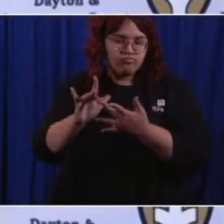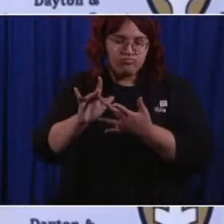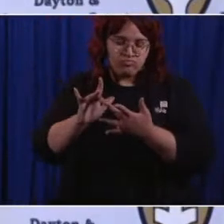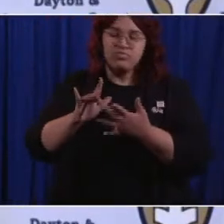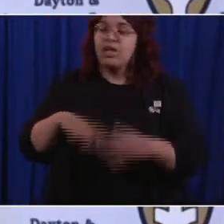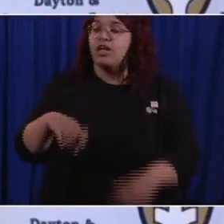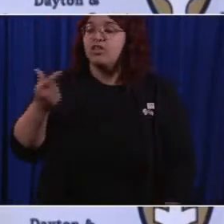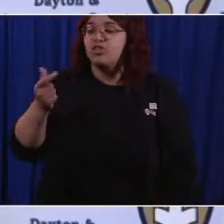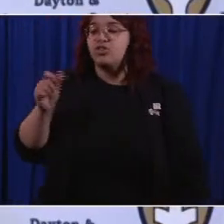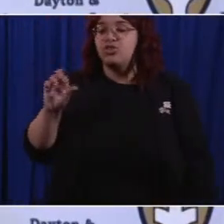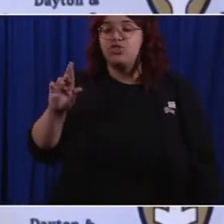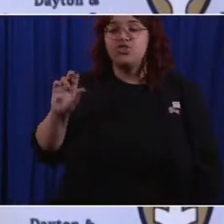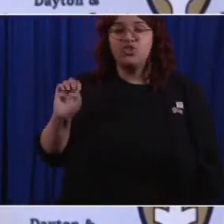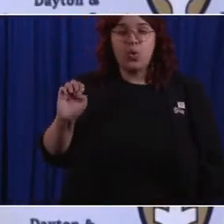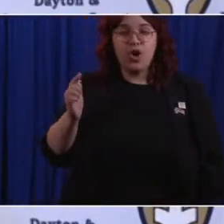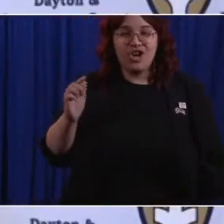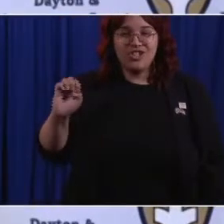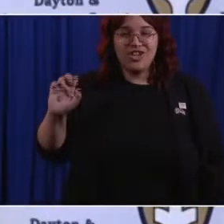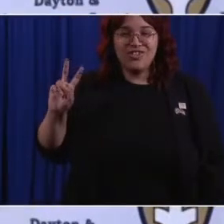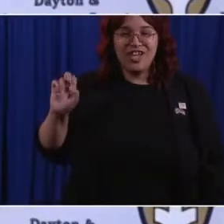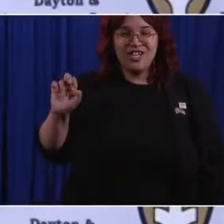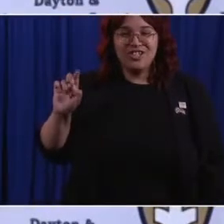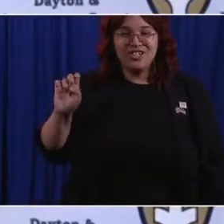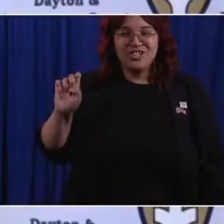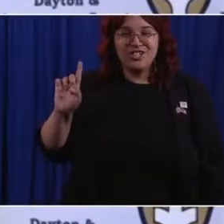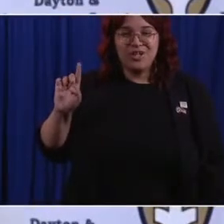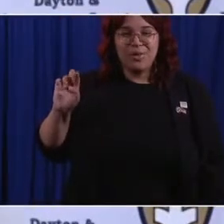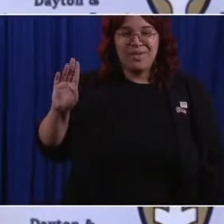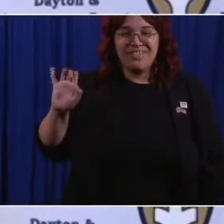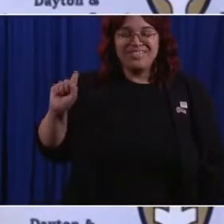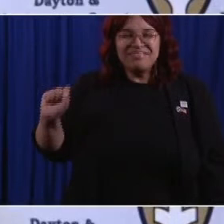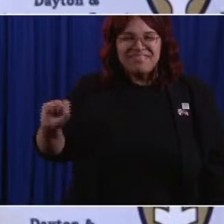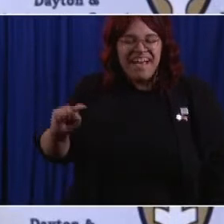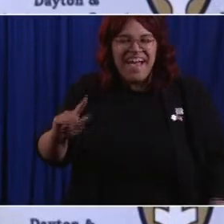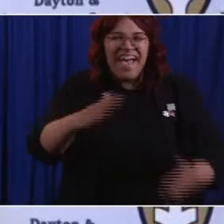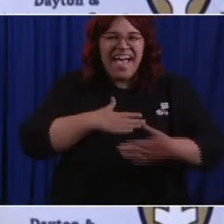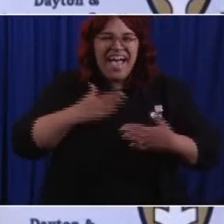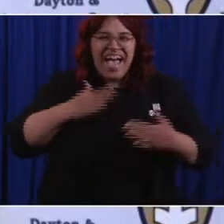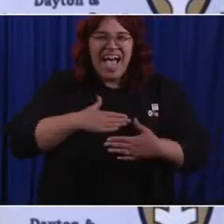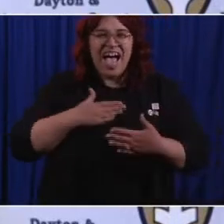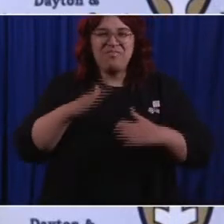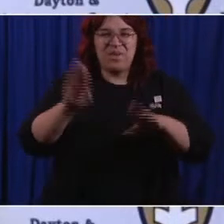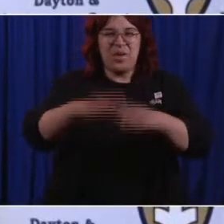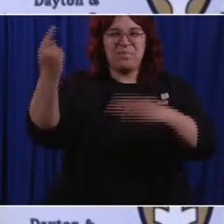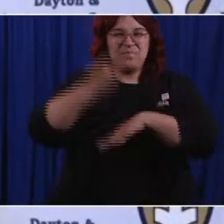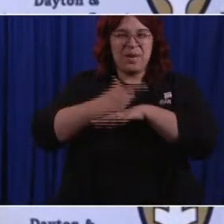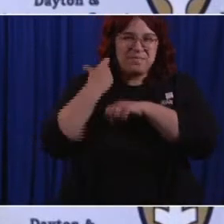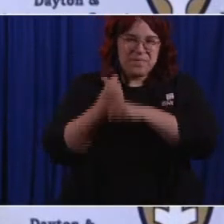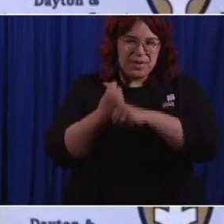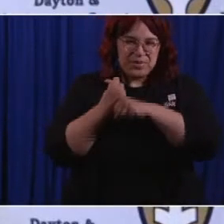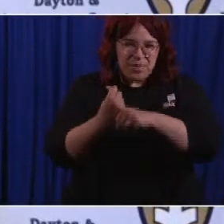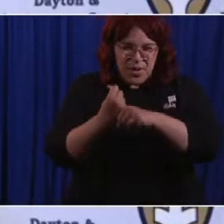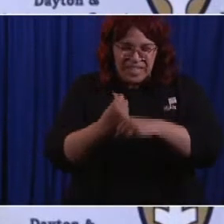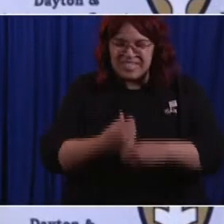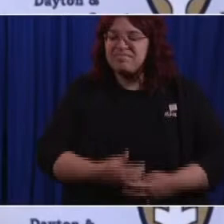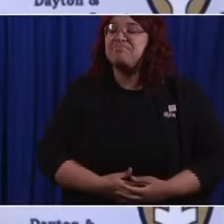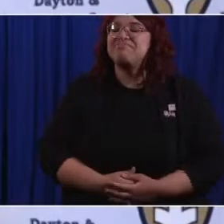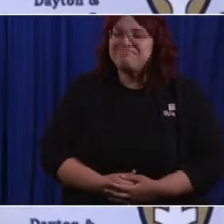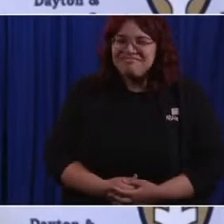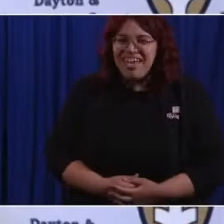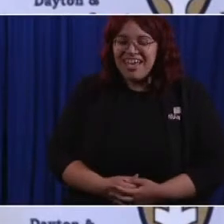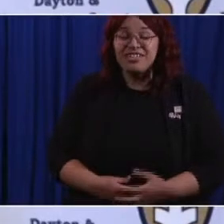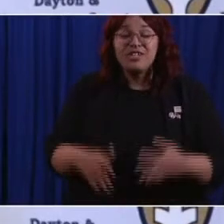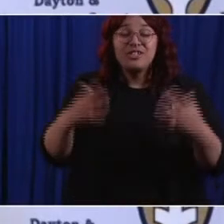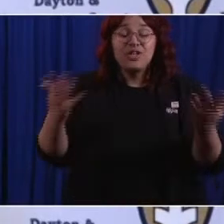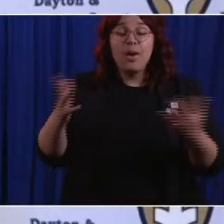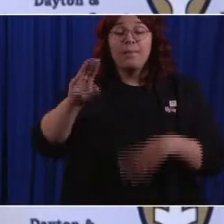Happy opening day, Governor. Thank you for your time. Happy opening day. The question I've got for you is related to the mass vaccination site at the